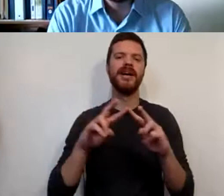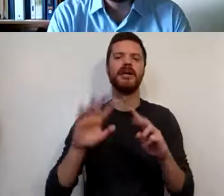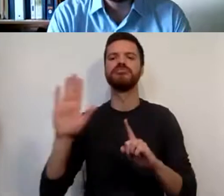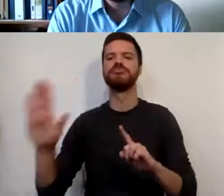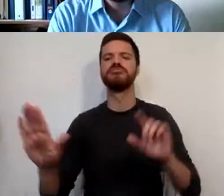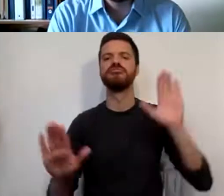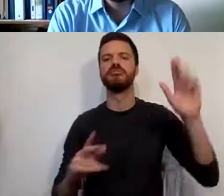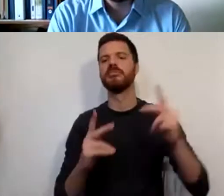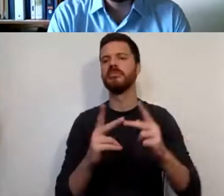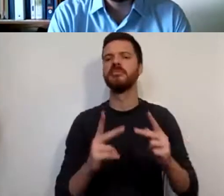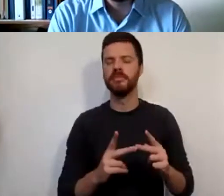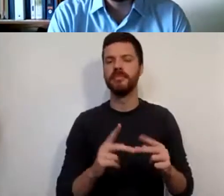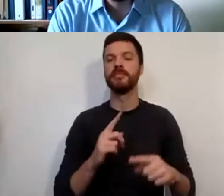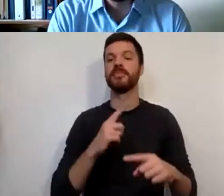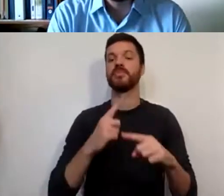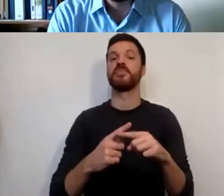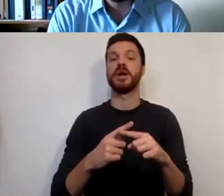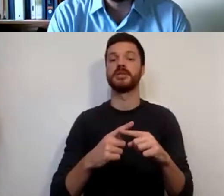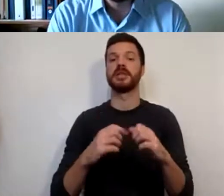around, the implementation